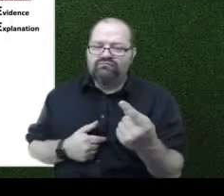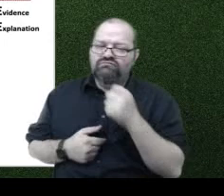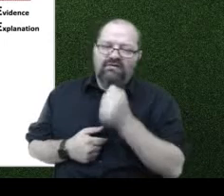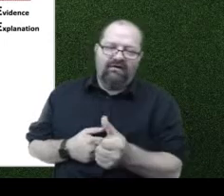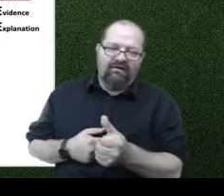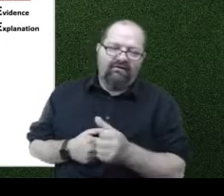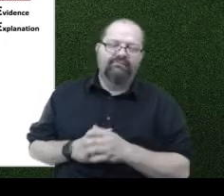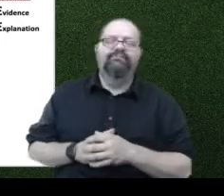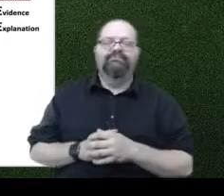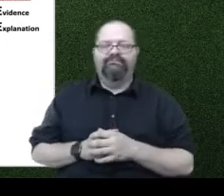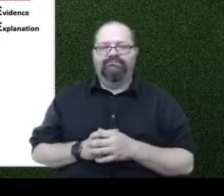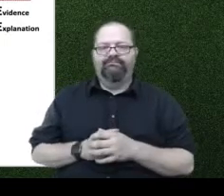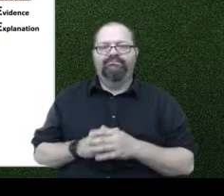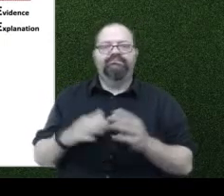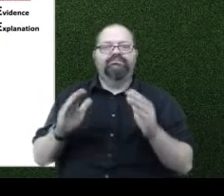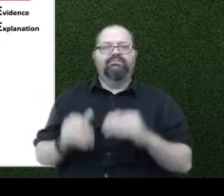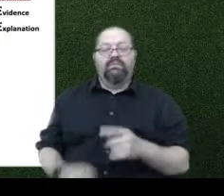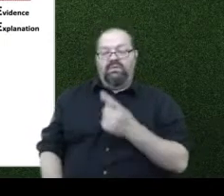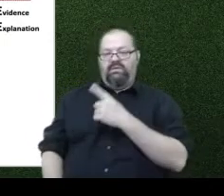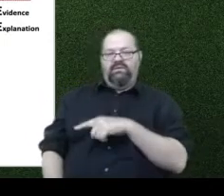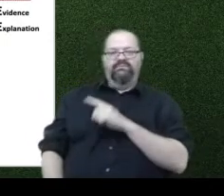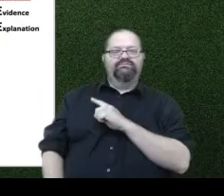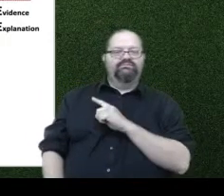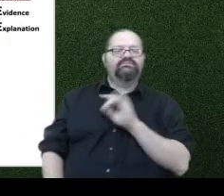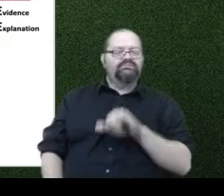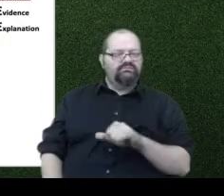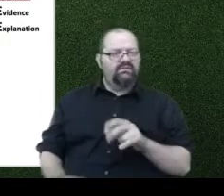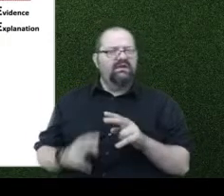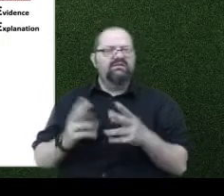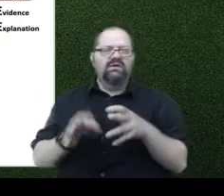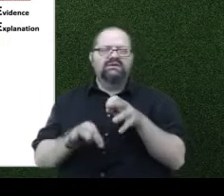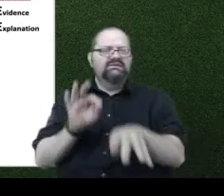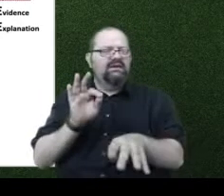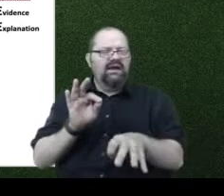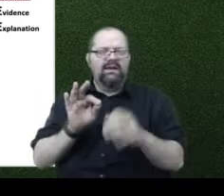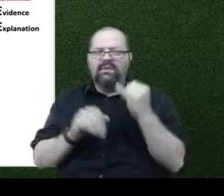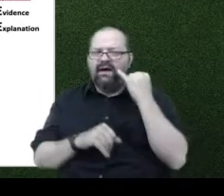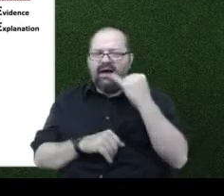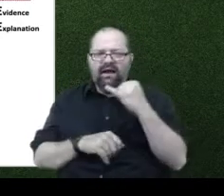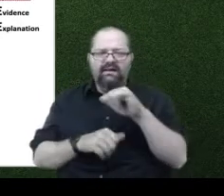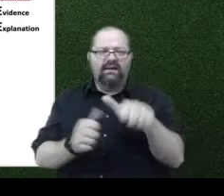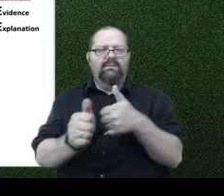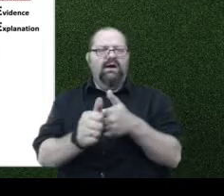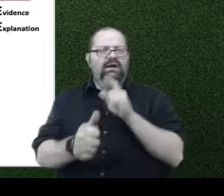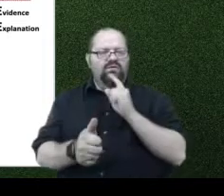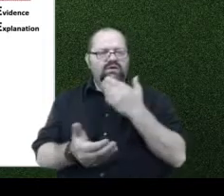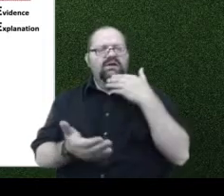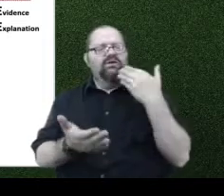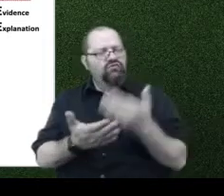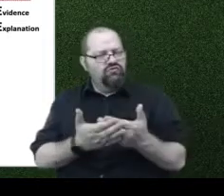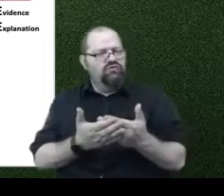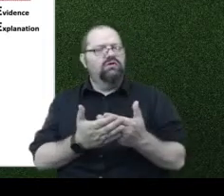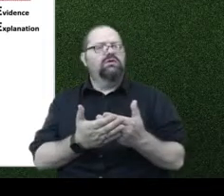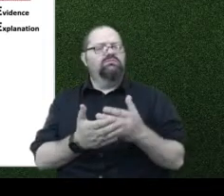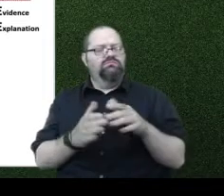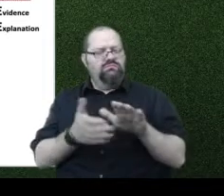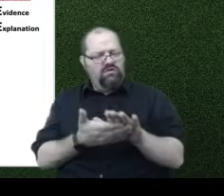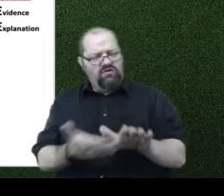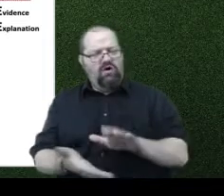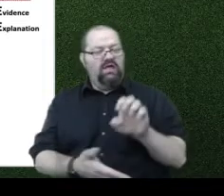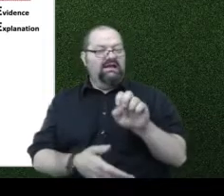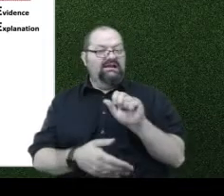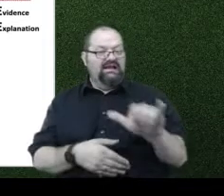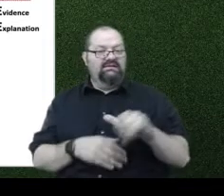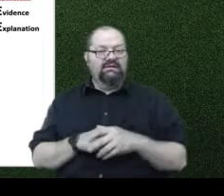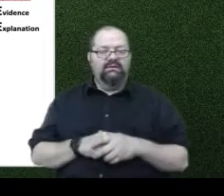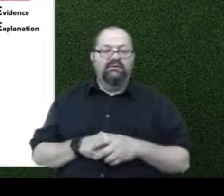This is the very simple idea behind the structure of any good college essay. That's all it is. Your thesis